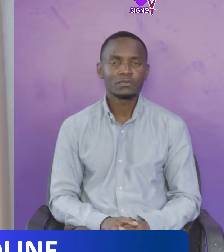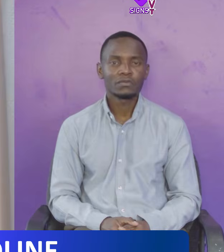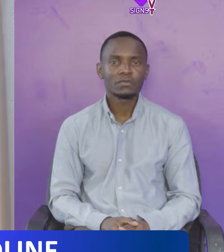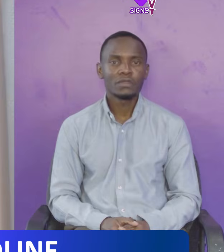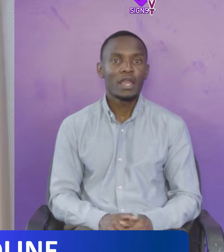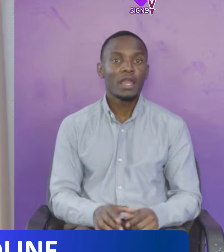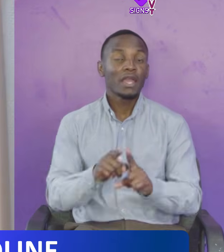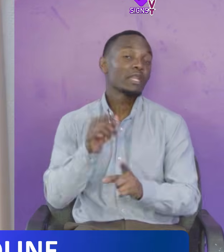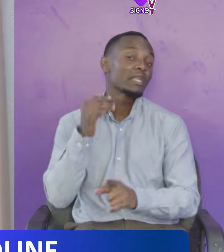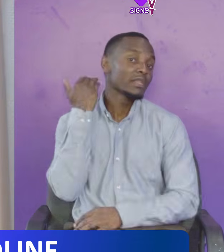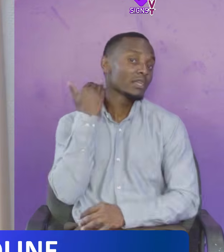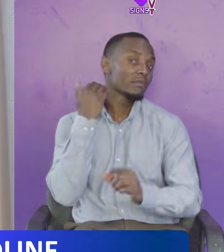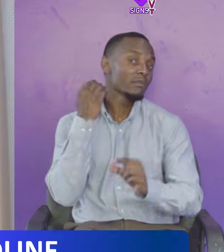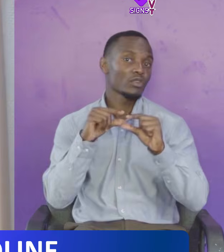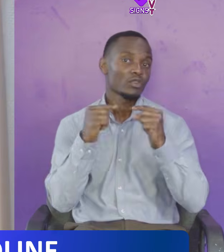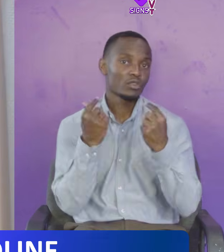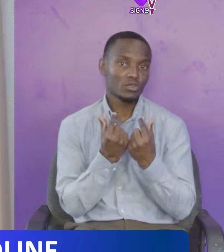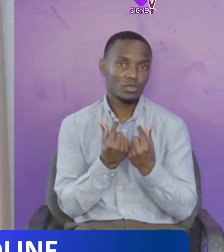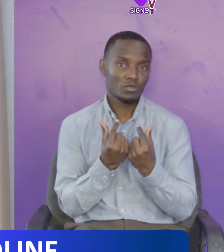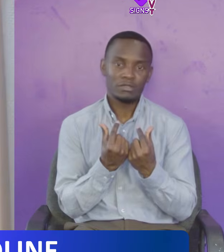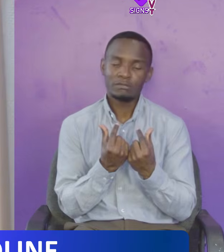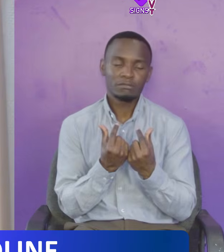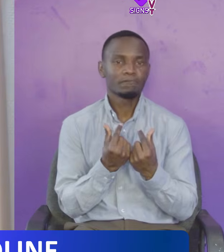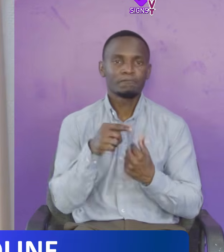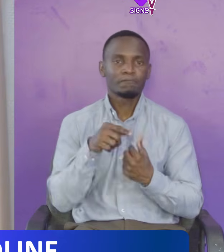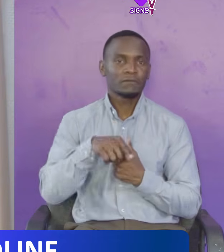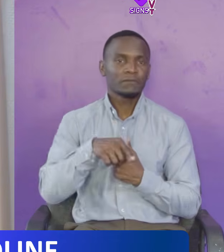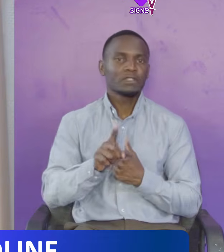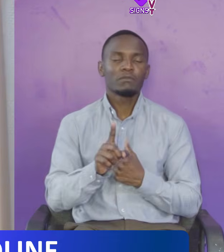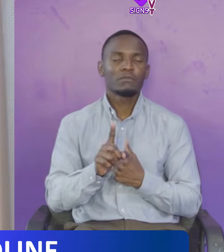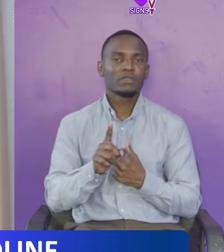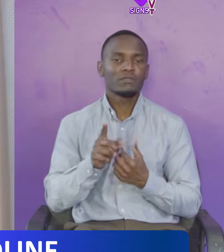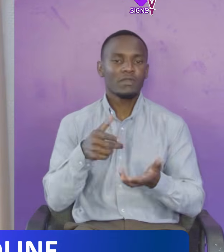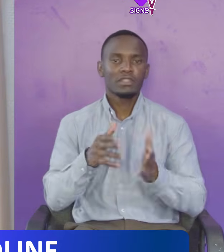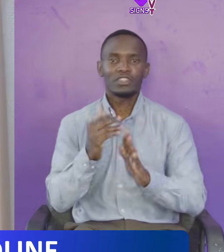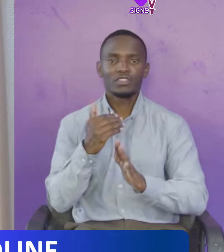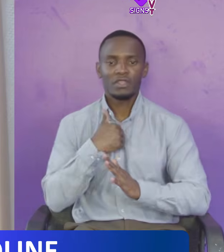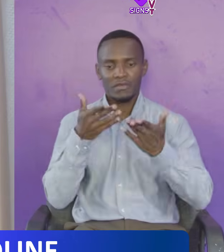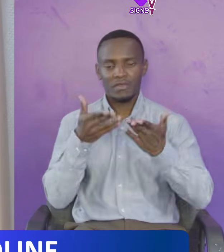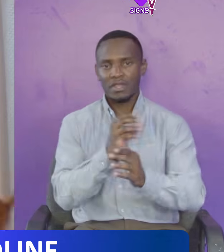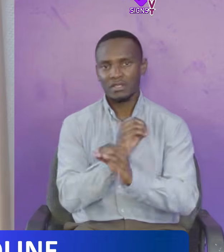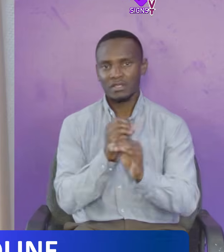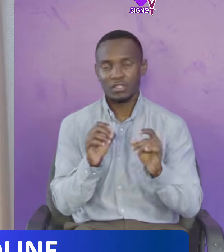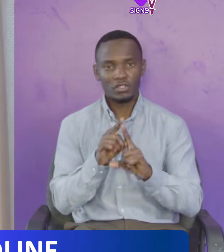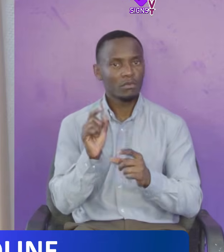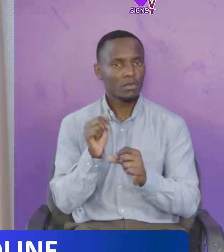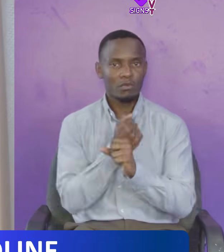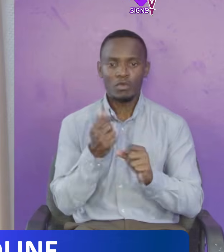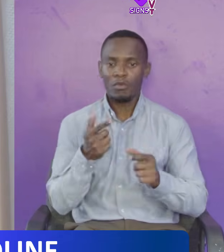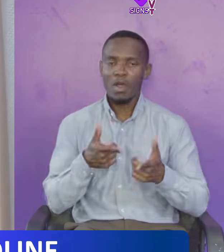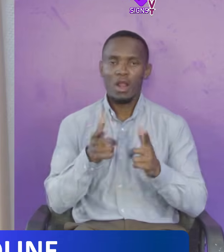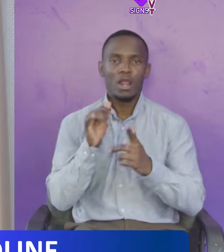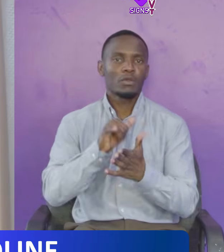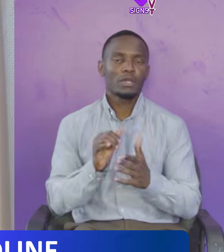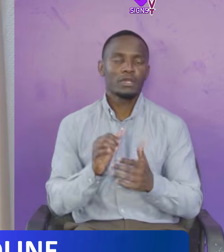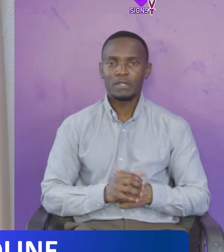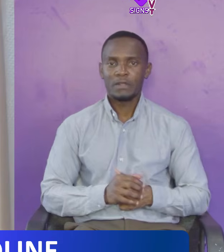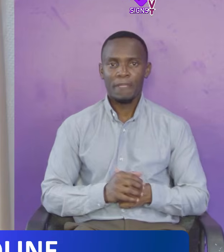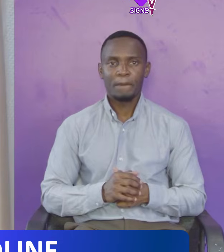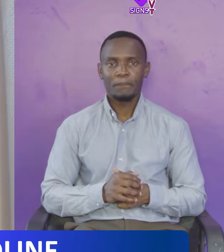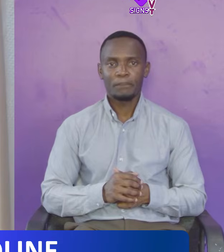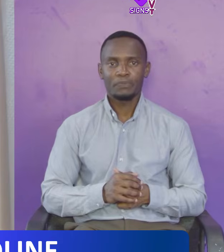said, they have got no space here, and we are not going to allow, not under my watch. And